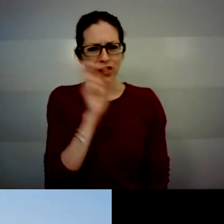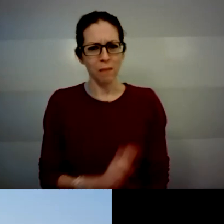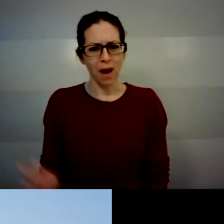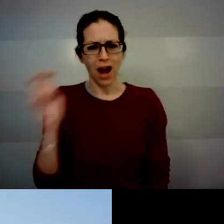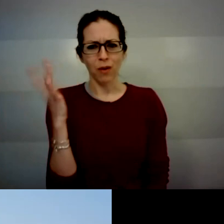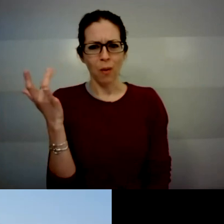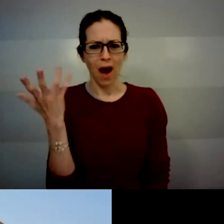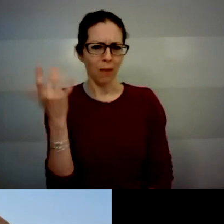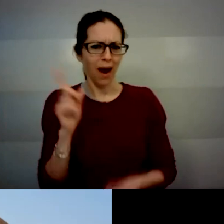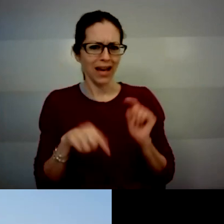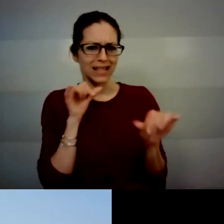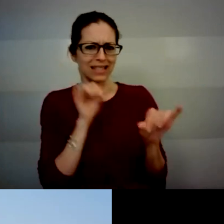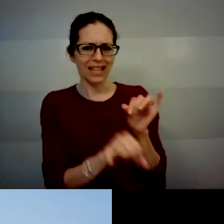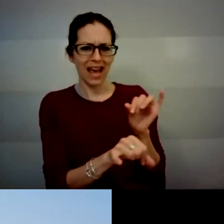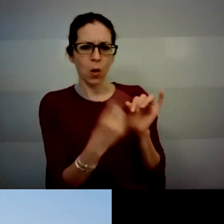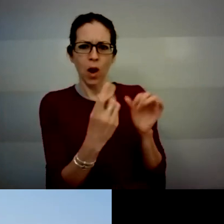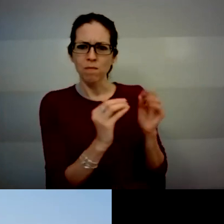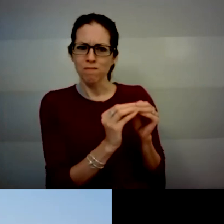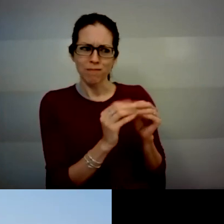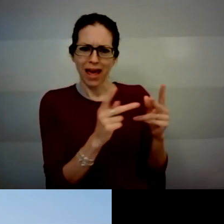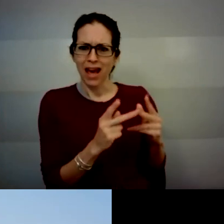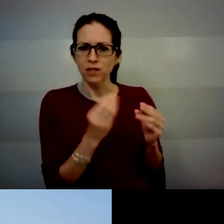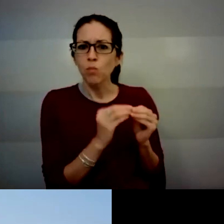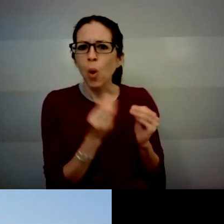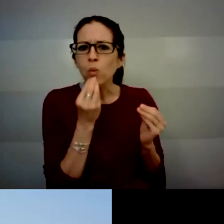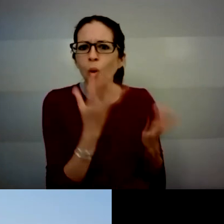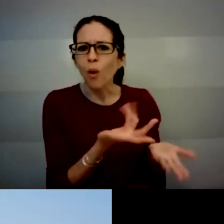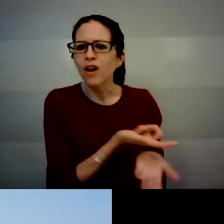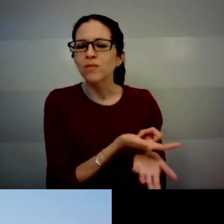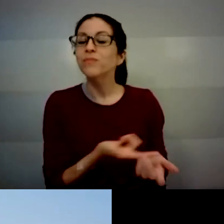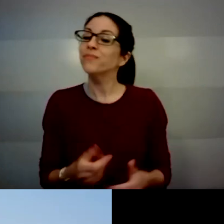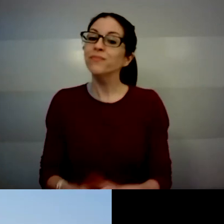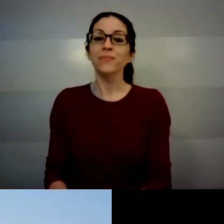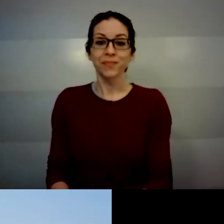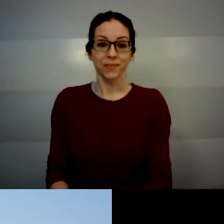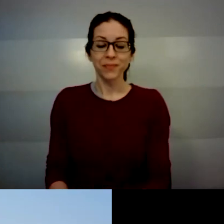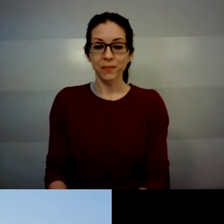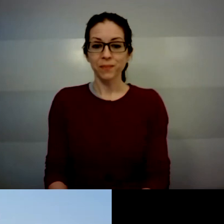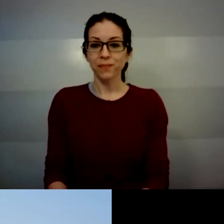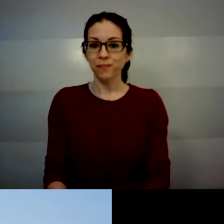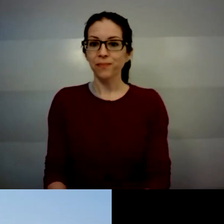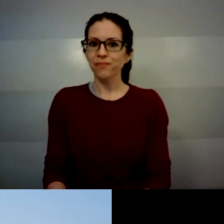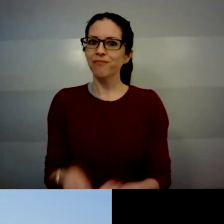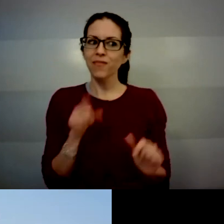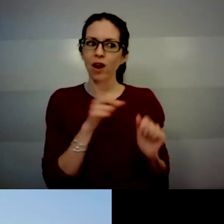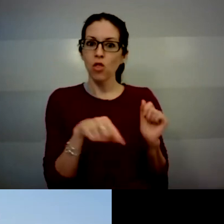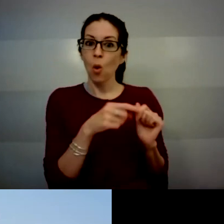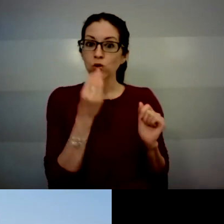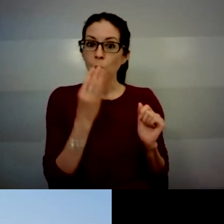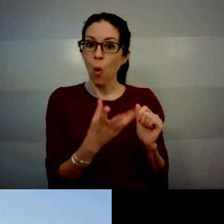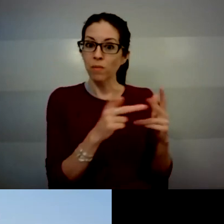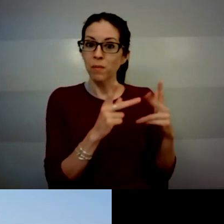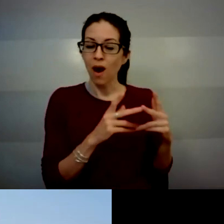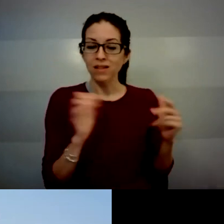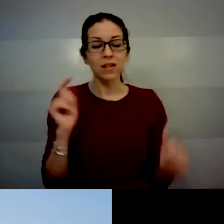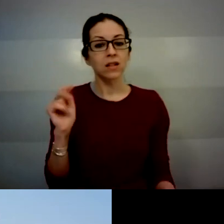stay in one maybe more warmer spot year round? Yeah. So actually in those warmer spots, like all throughout the tropics,